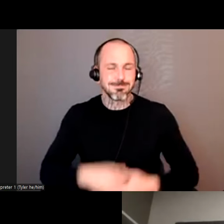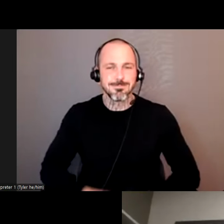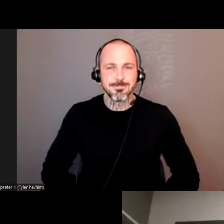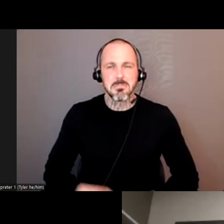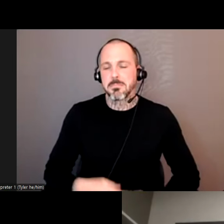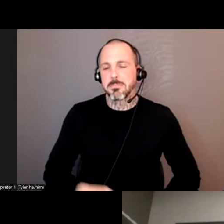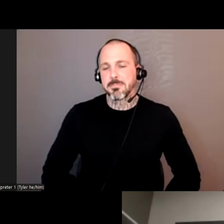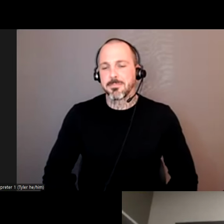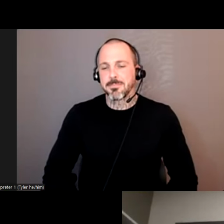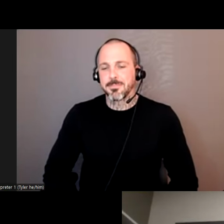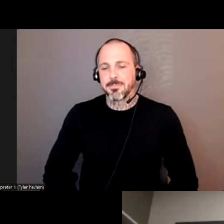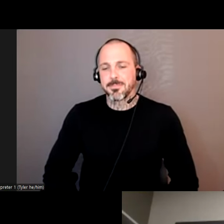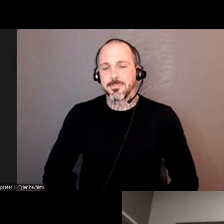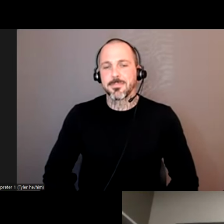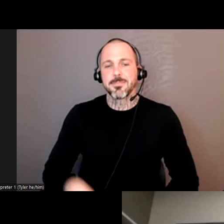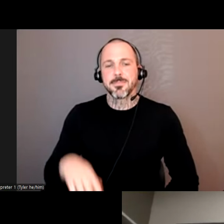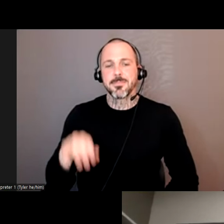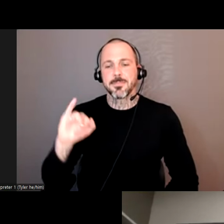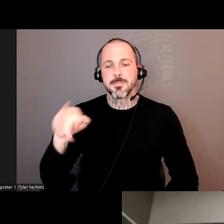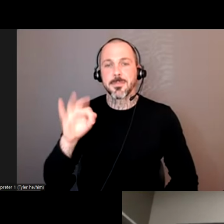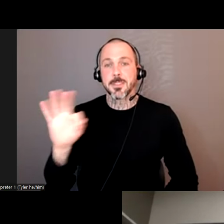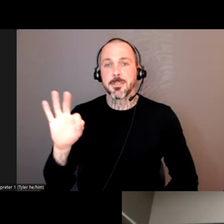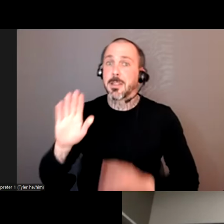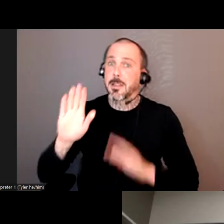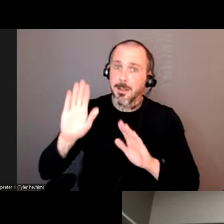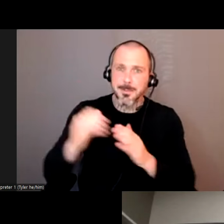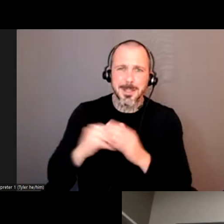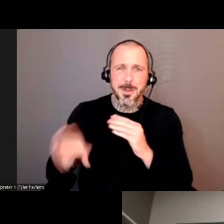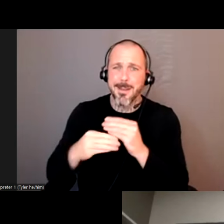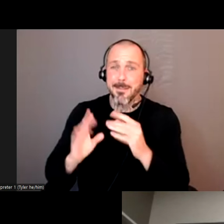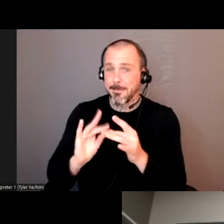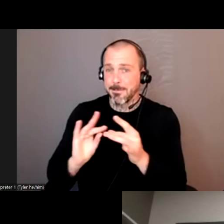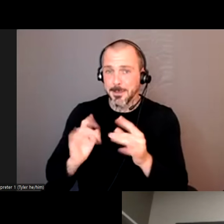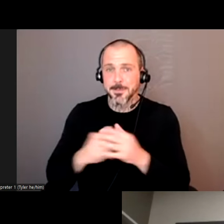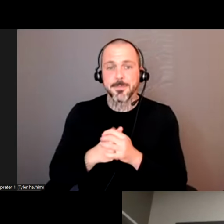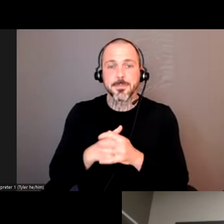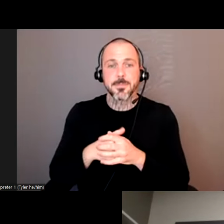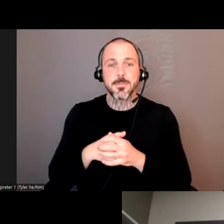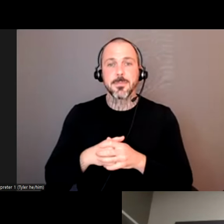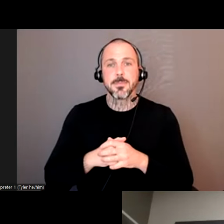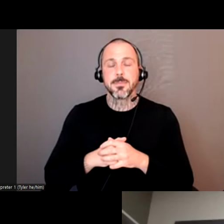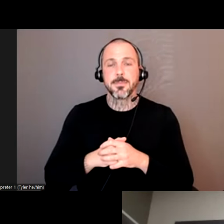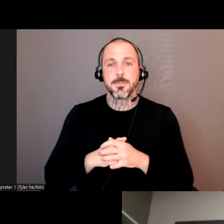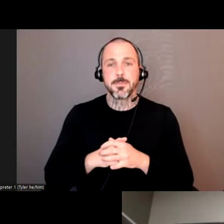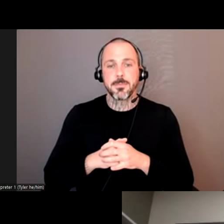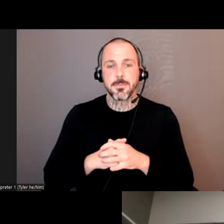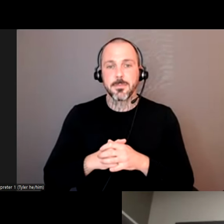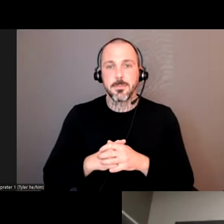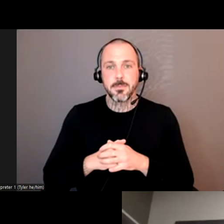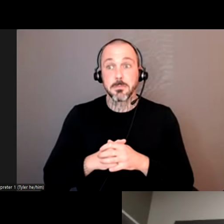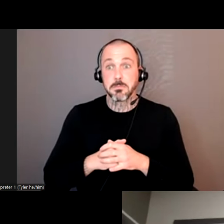John. Great information. I think it's so important that, you know, for example, anybody that was at the webinar